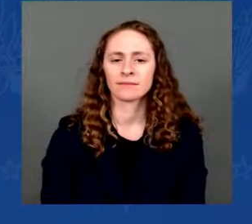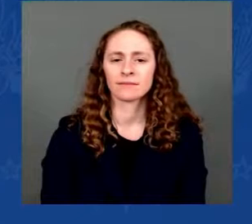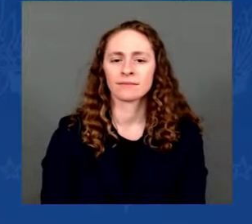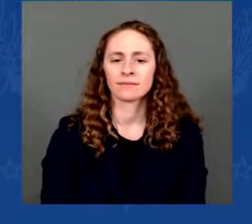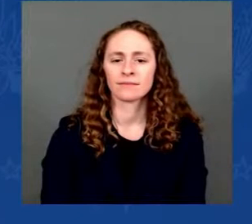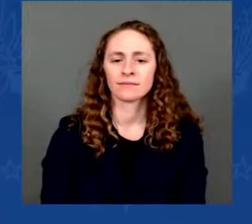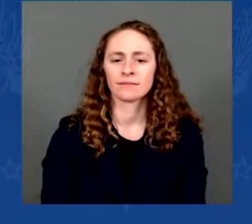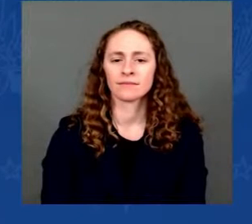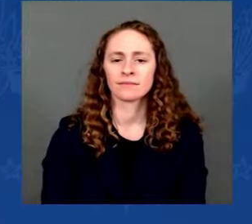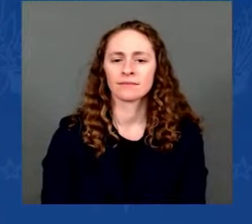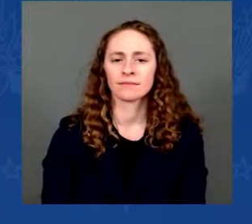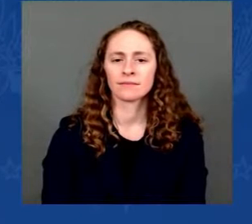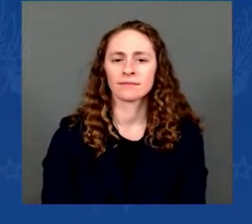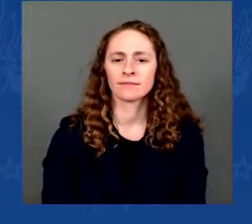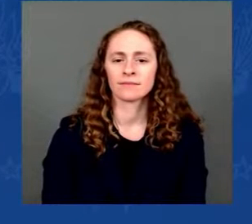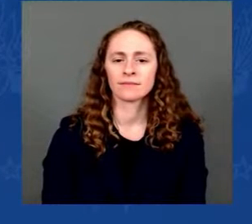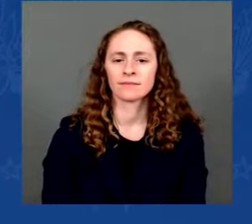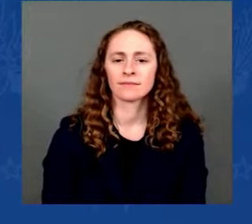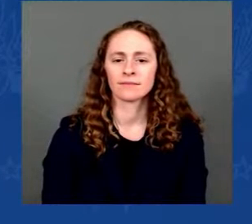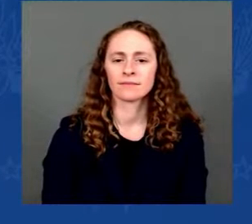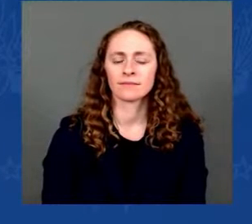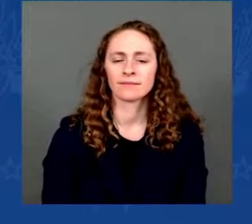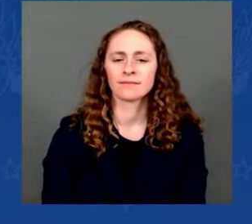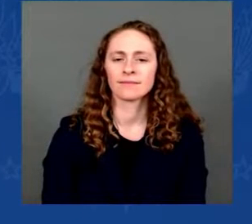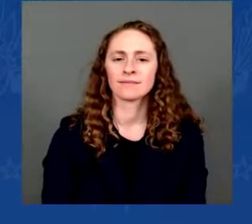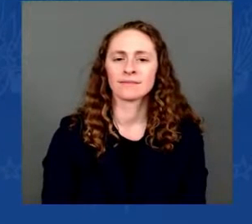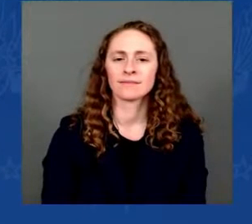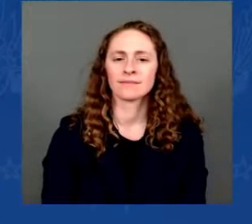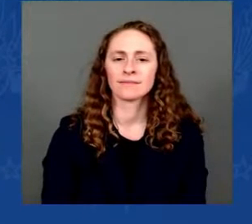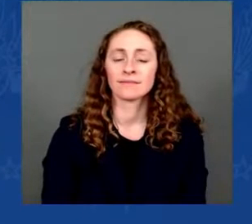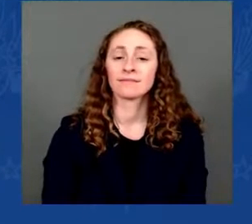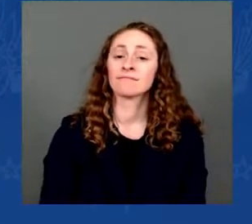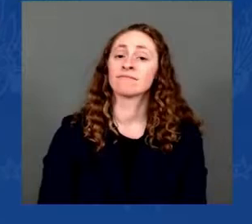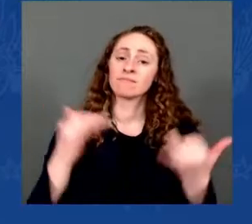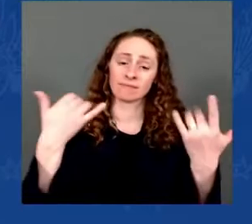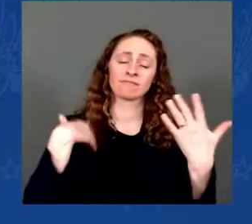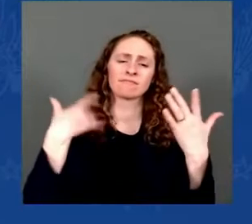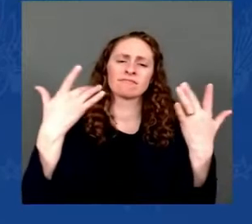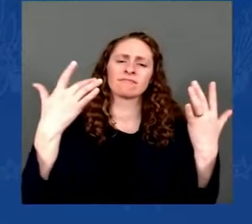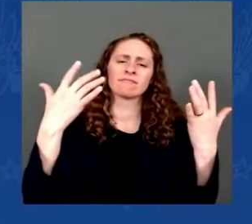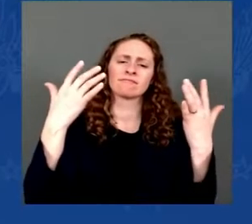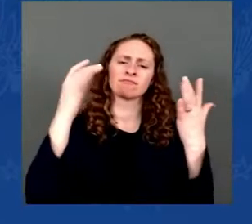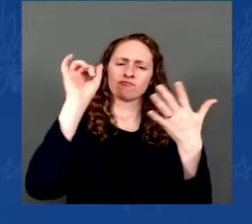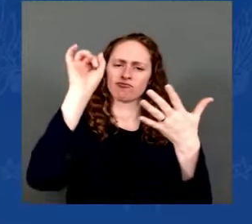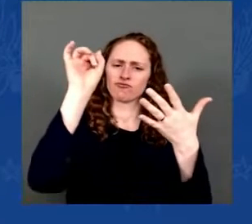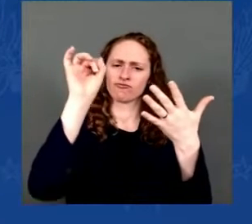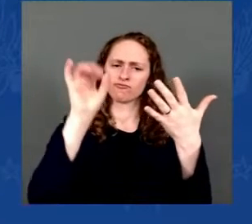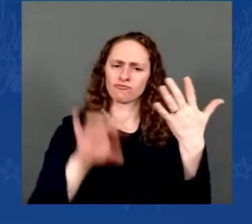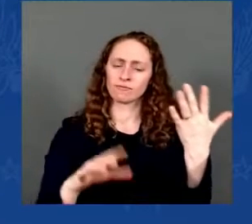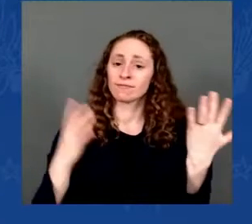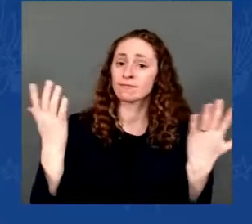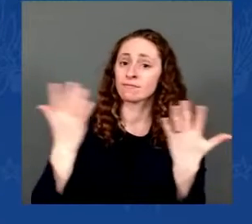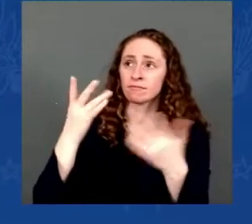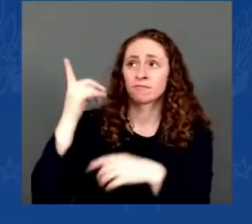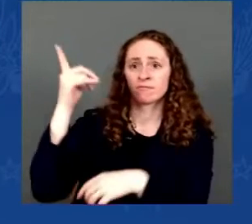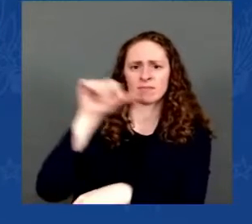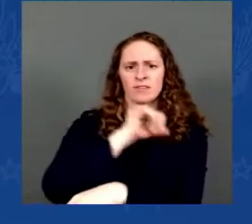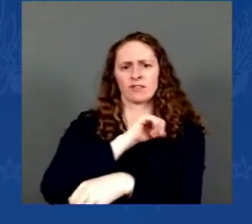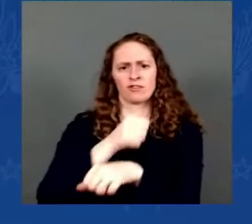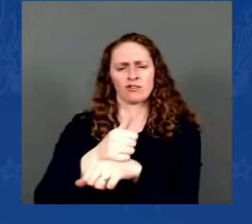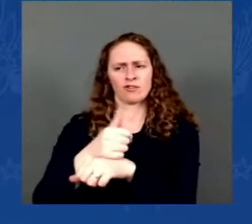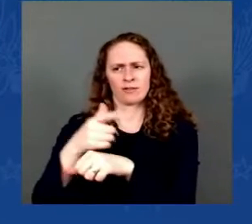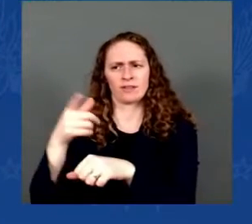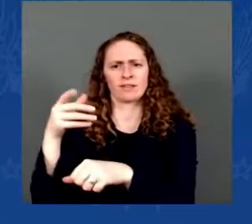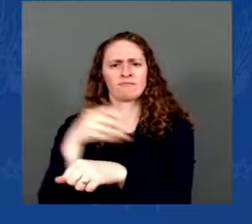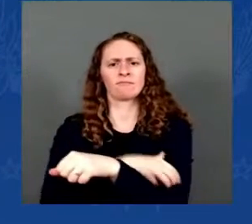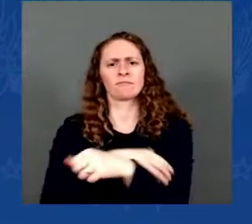Attention orders. The President of the United States of America, authorized by Act of Congress, March 3rd, 1863, has